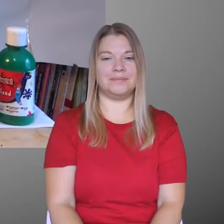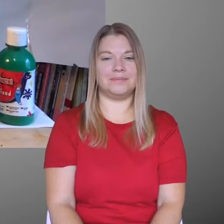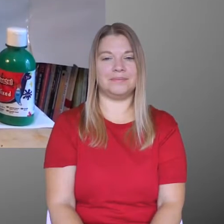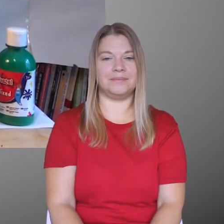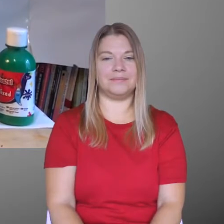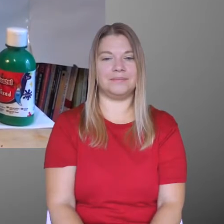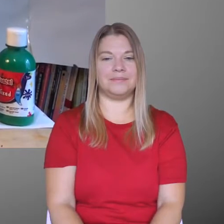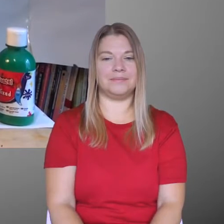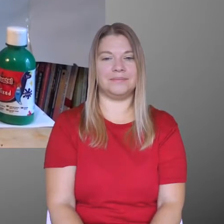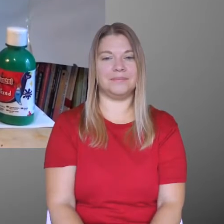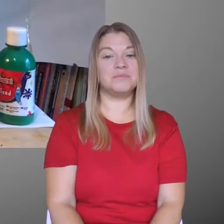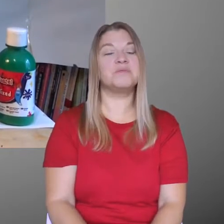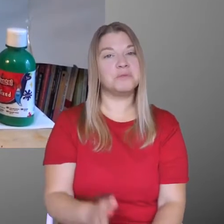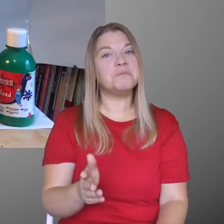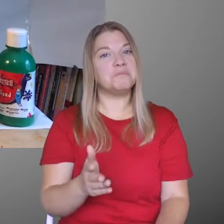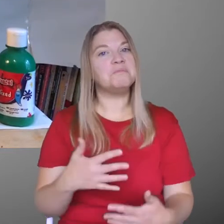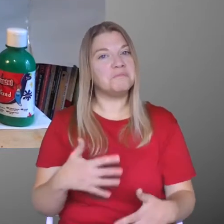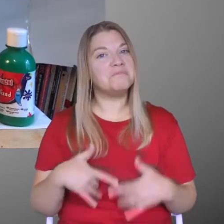Oh, I'm getting some nice spidery